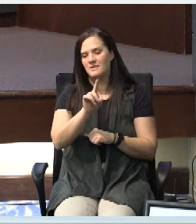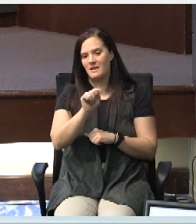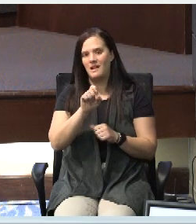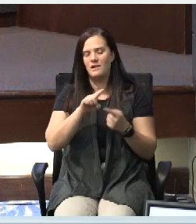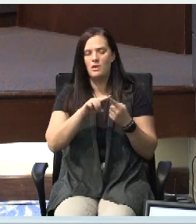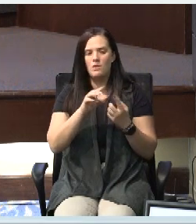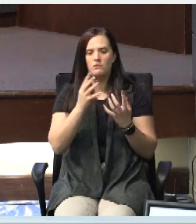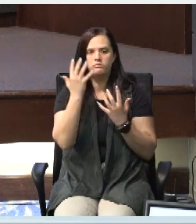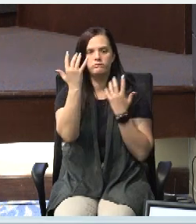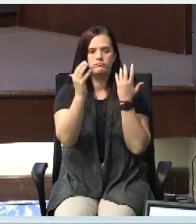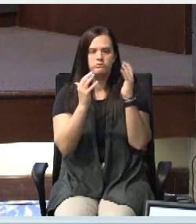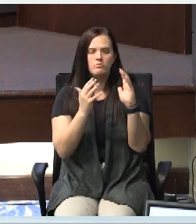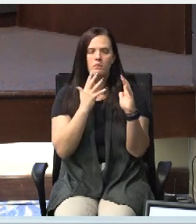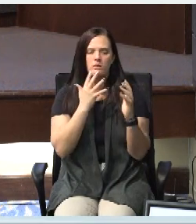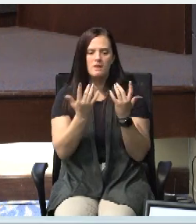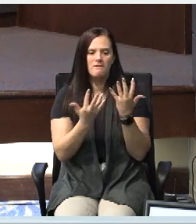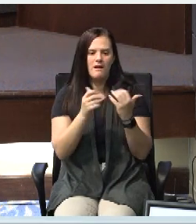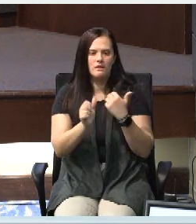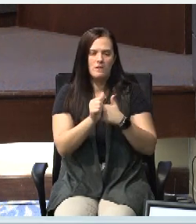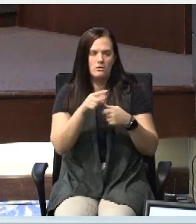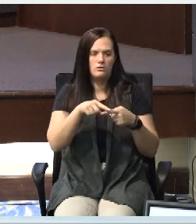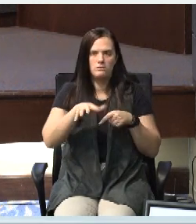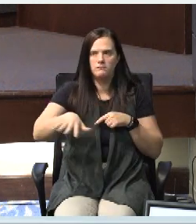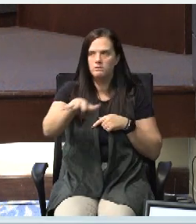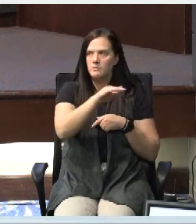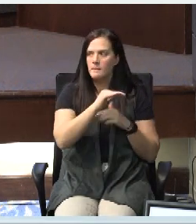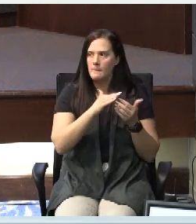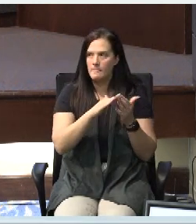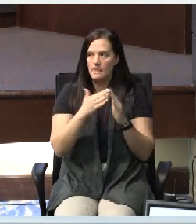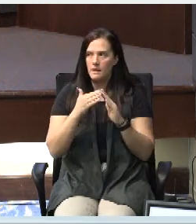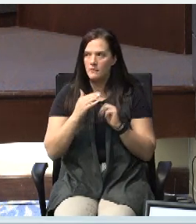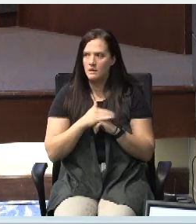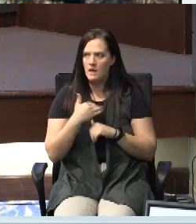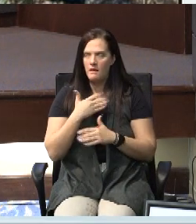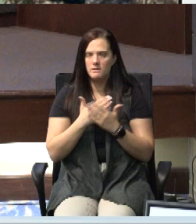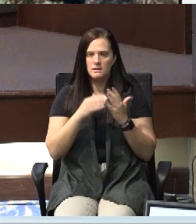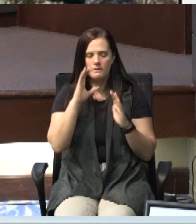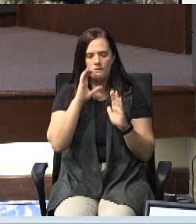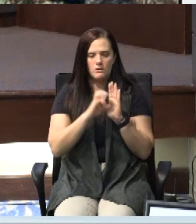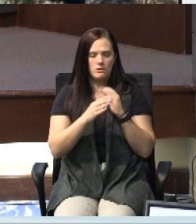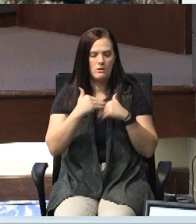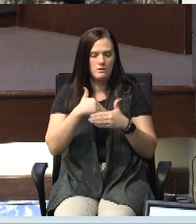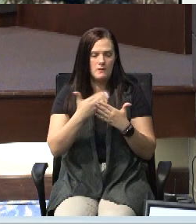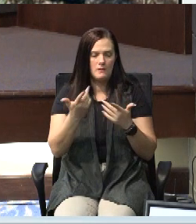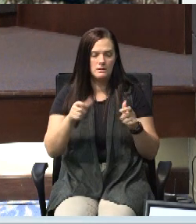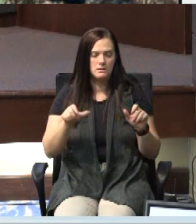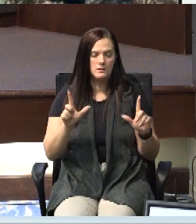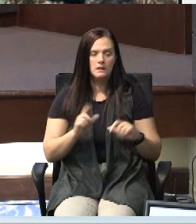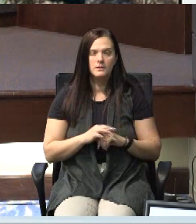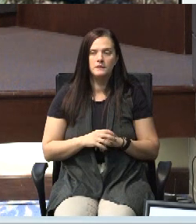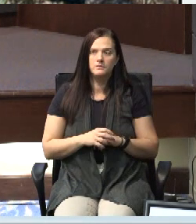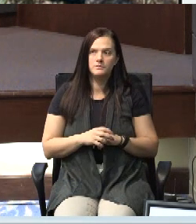was a significant fire danger to the surrounding neighborhood. And I have a couple of photos on the next slide.